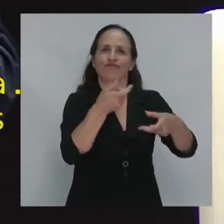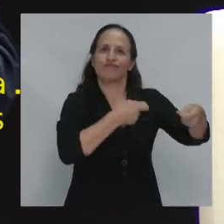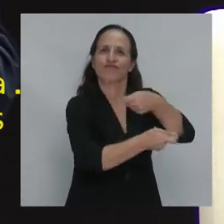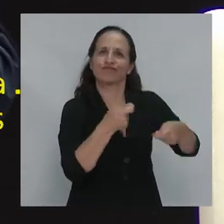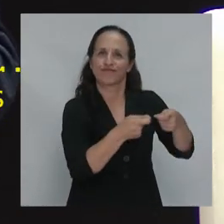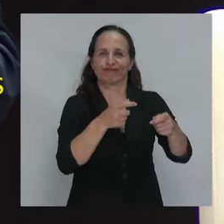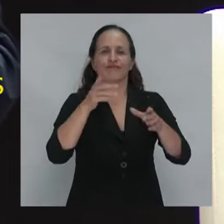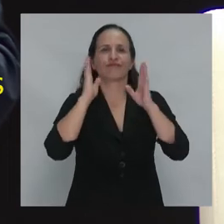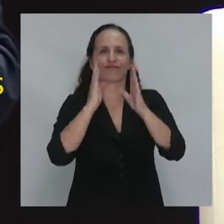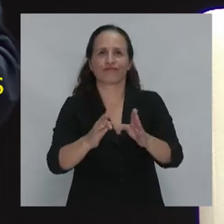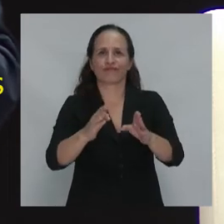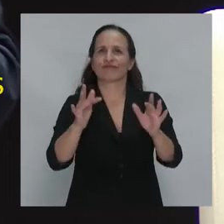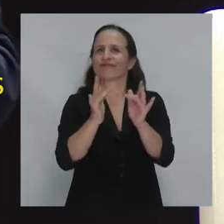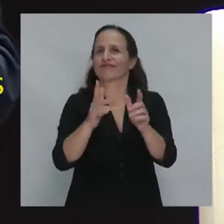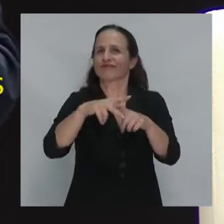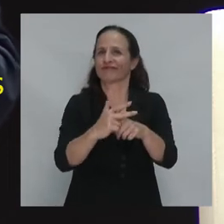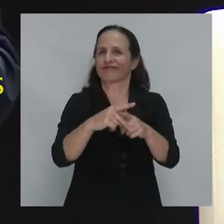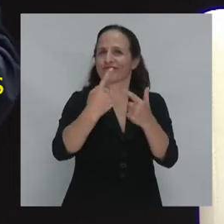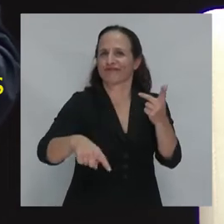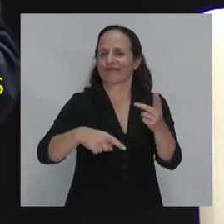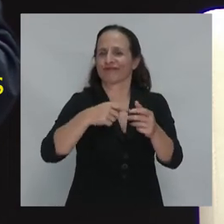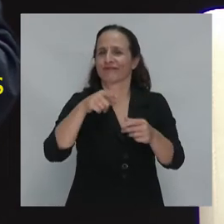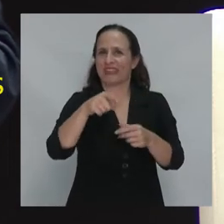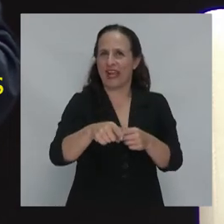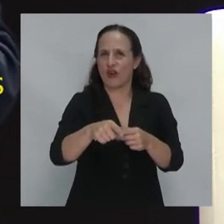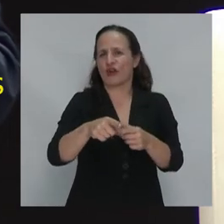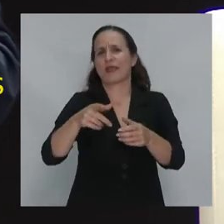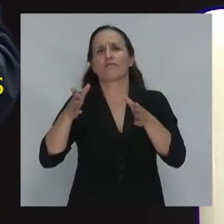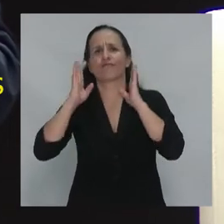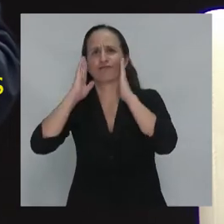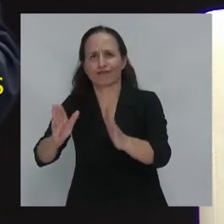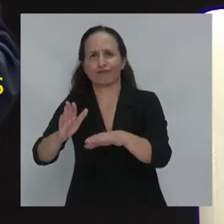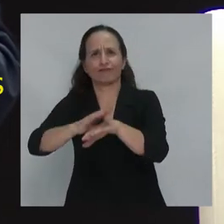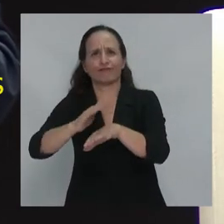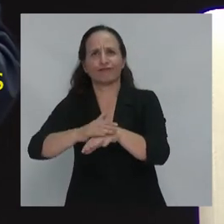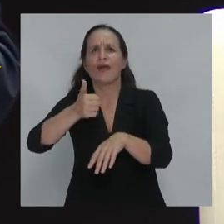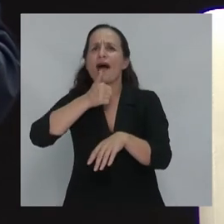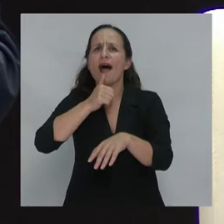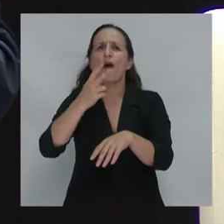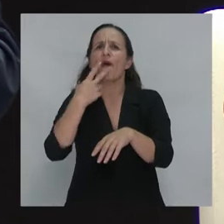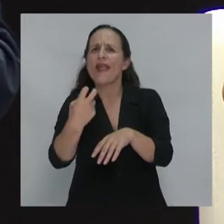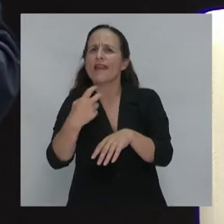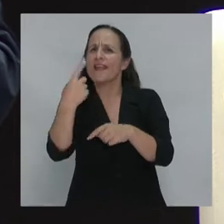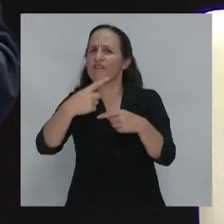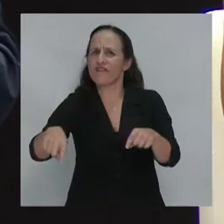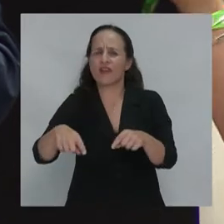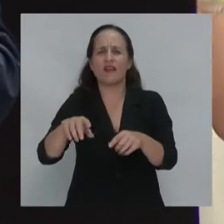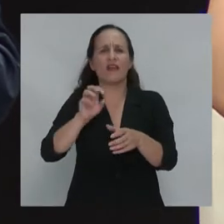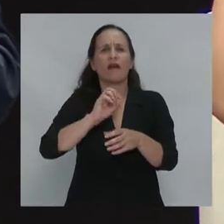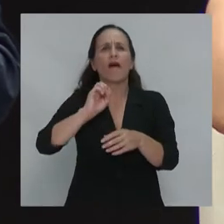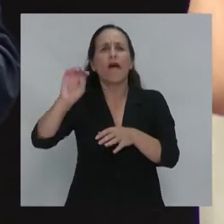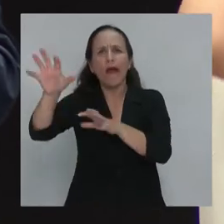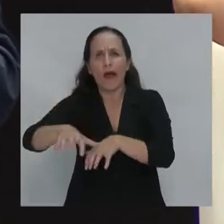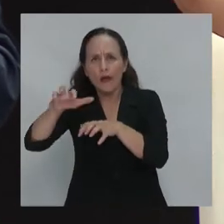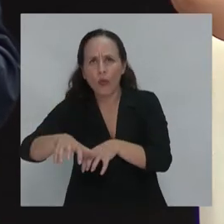water management, transportation, agriculture. By new forms of ownership, I mean forms that